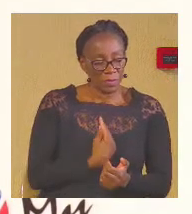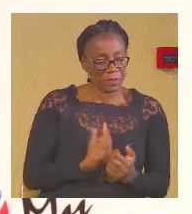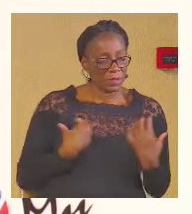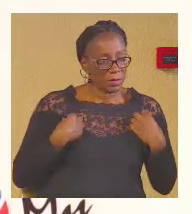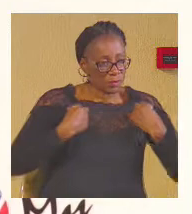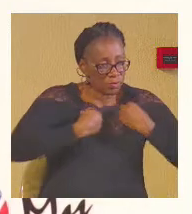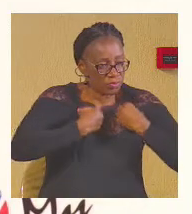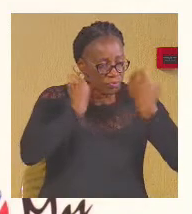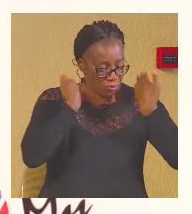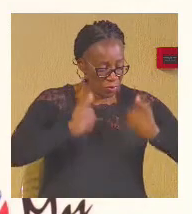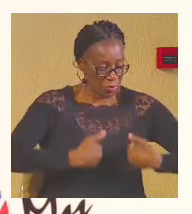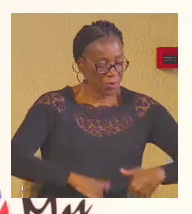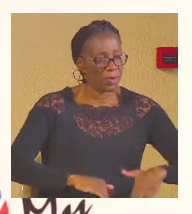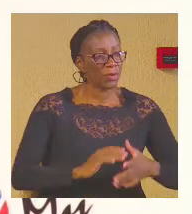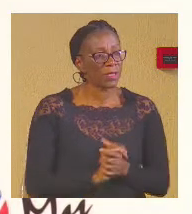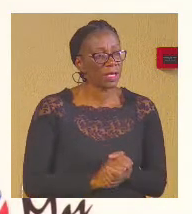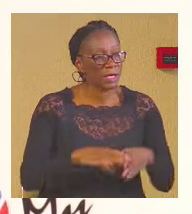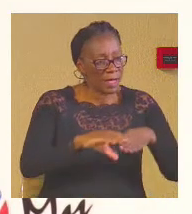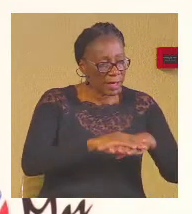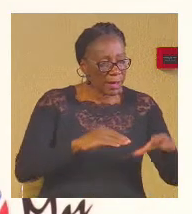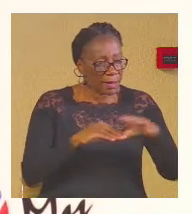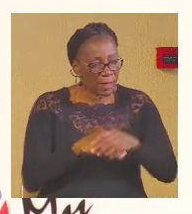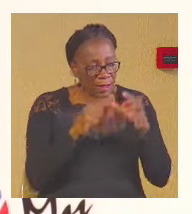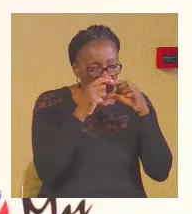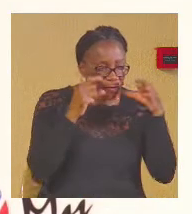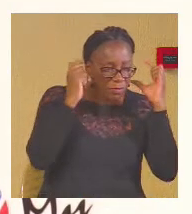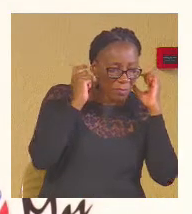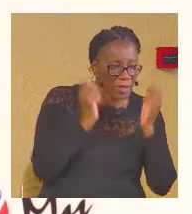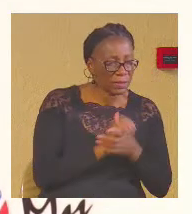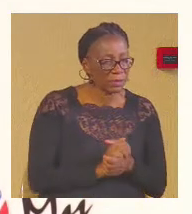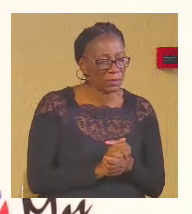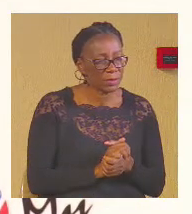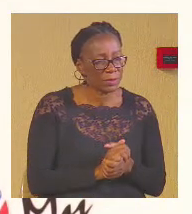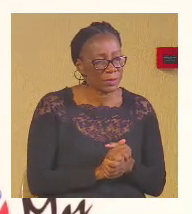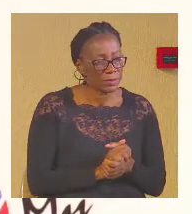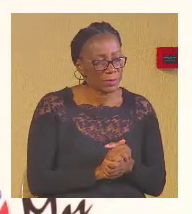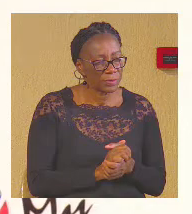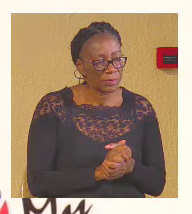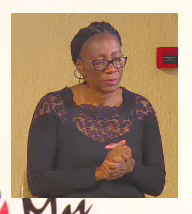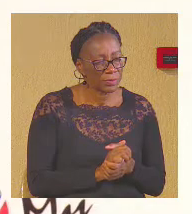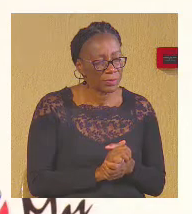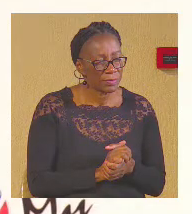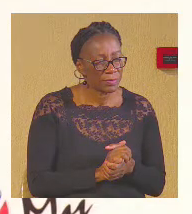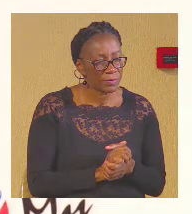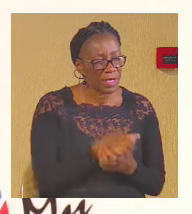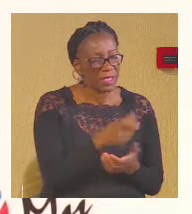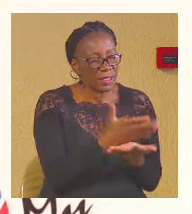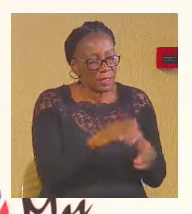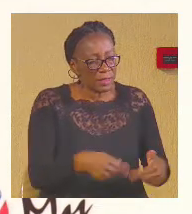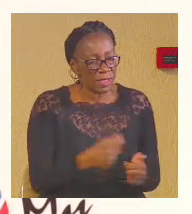need to do their work safely. And this must go hand in hand again with something that has been stated before,